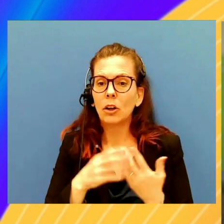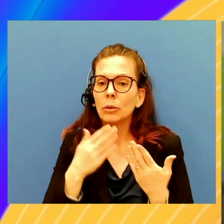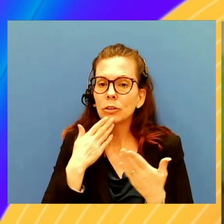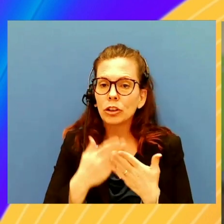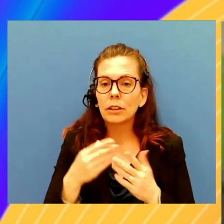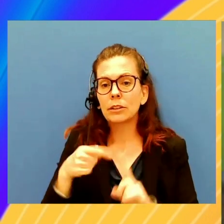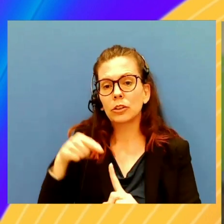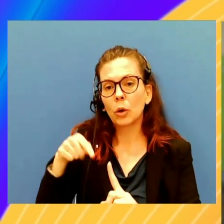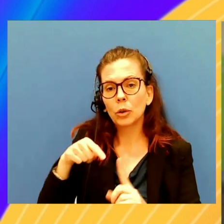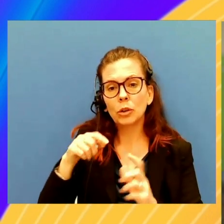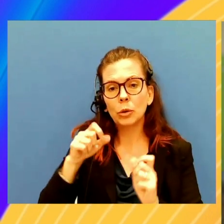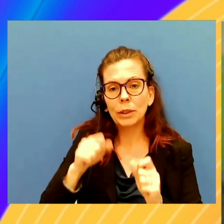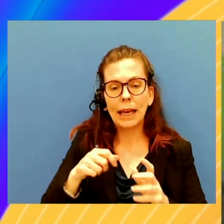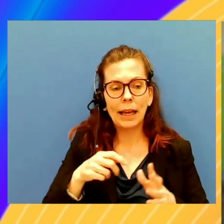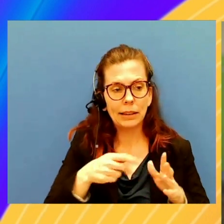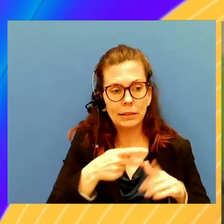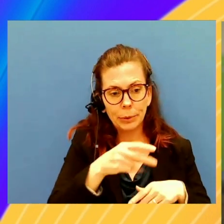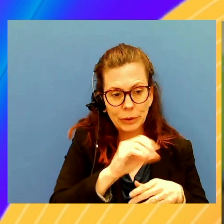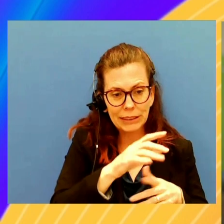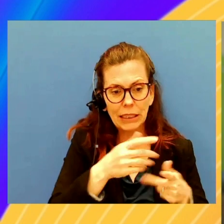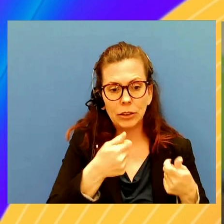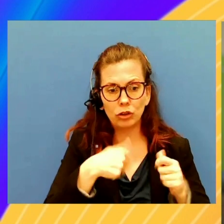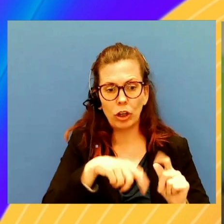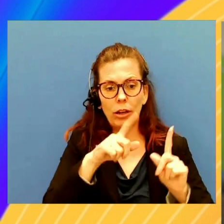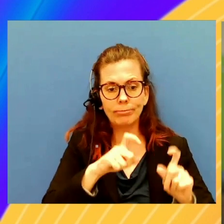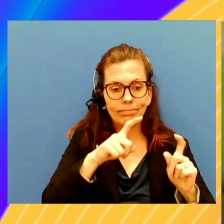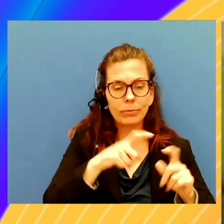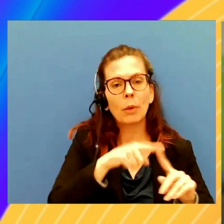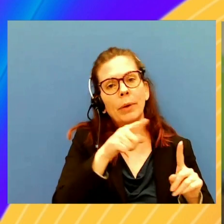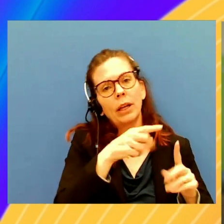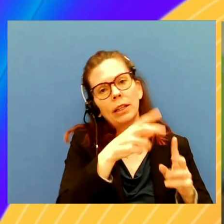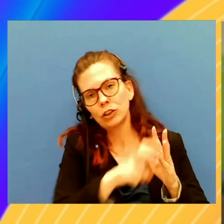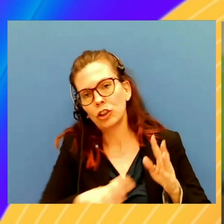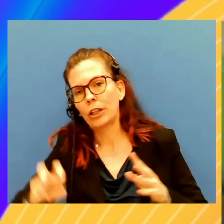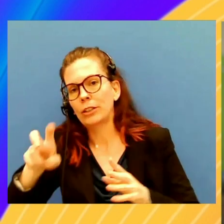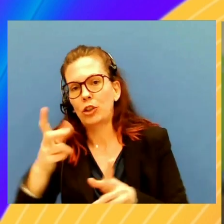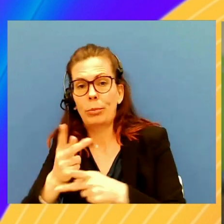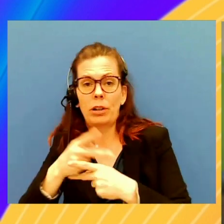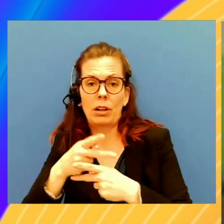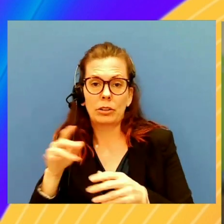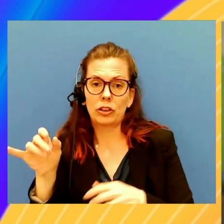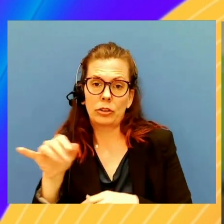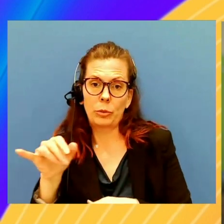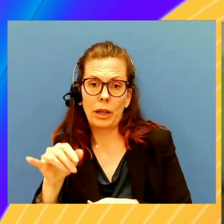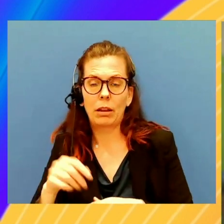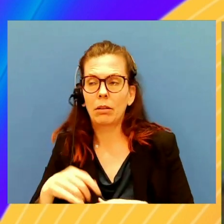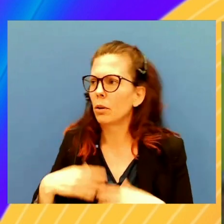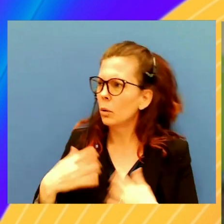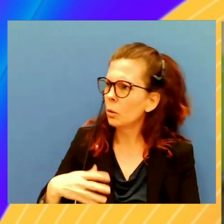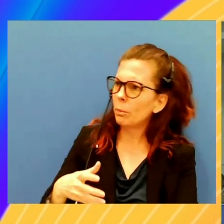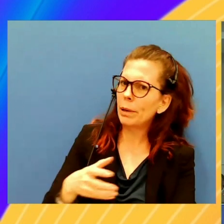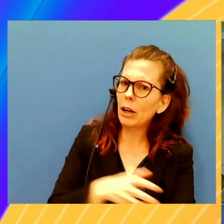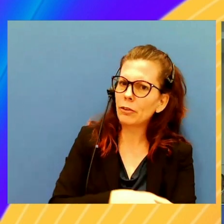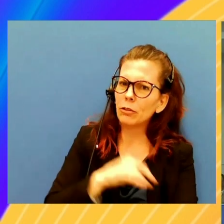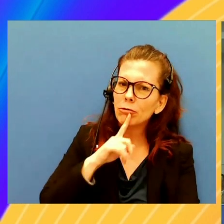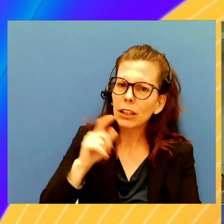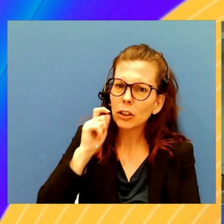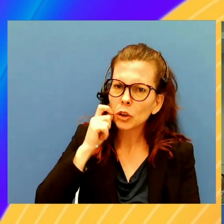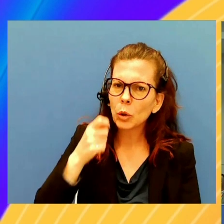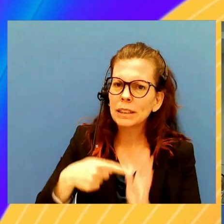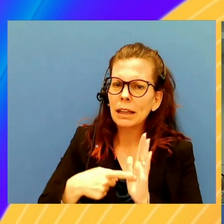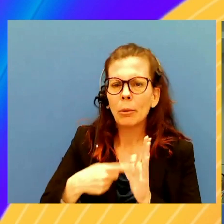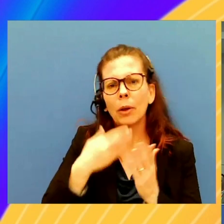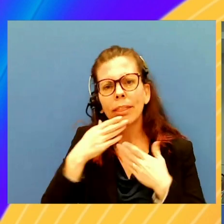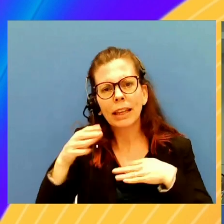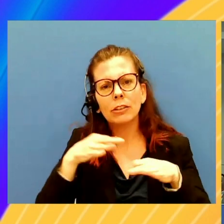POC, but also your journey into your production as well. Wow. Really powerful, really cool demo. Thanks for walking us through